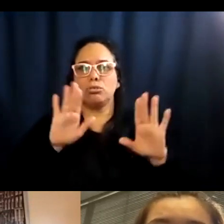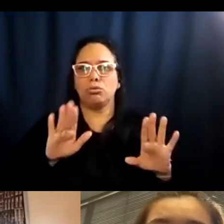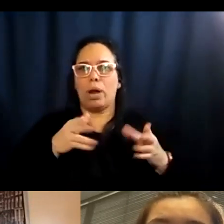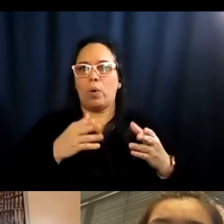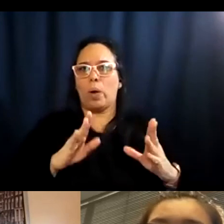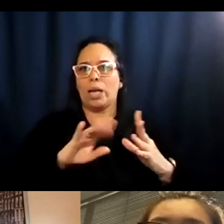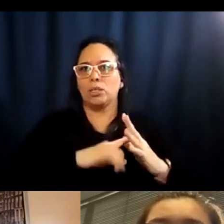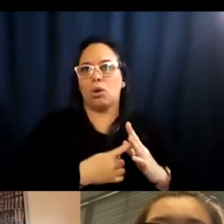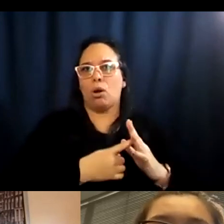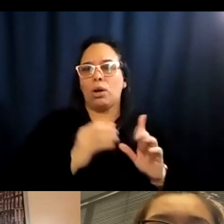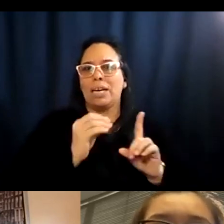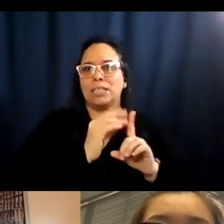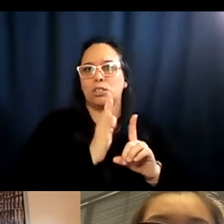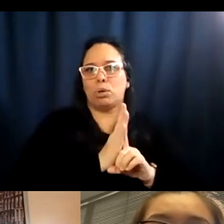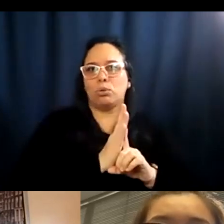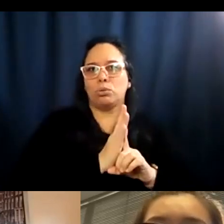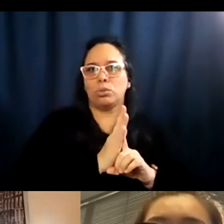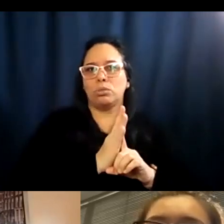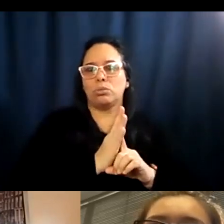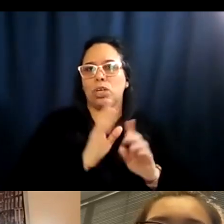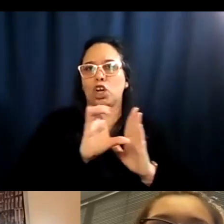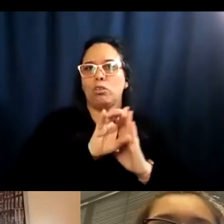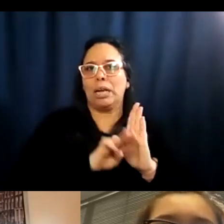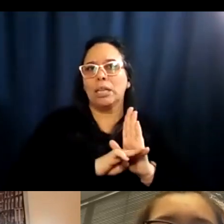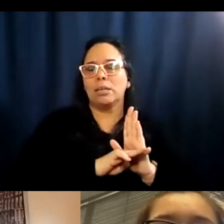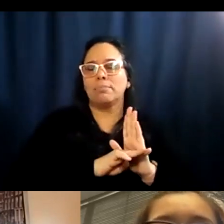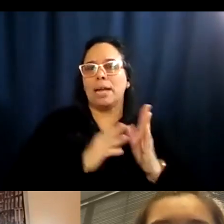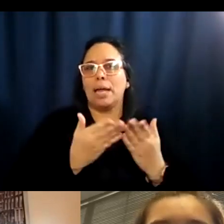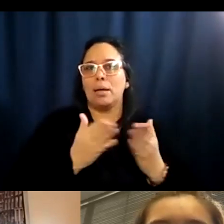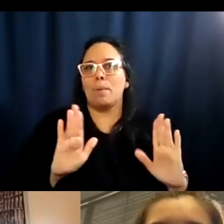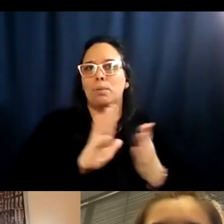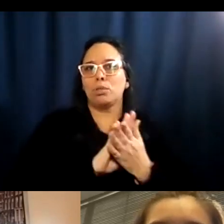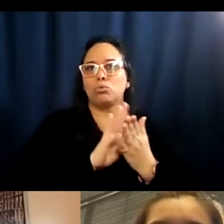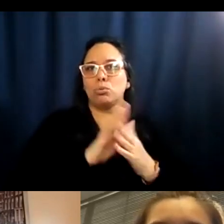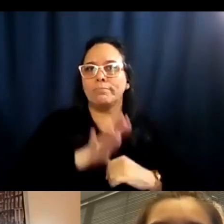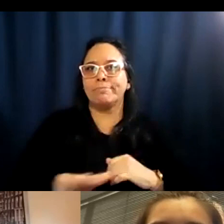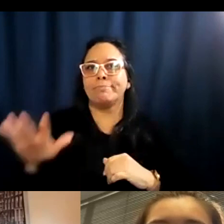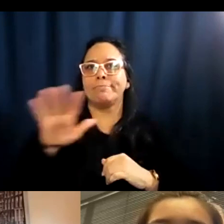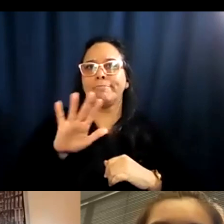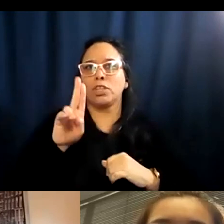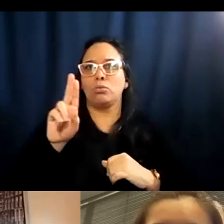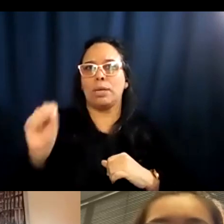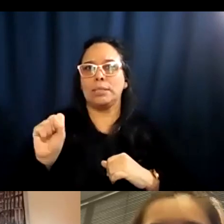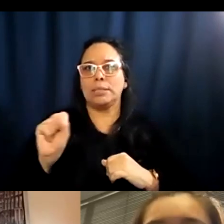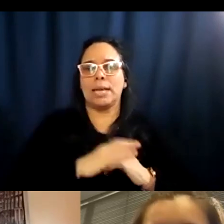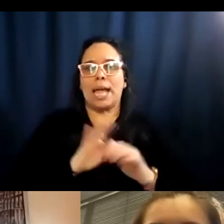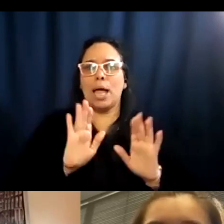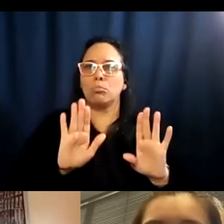exposing this in curriculums in public schools throughout the nation and just pushing for that, that change.